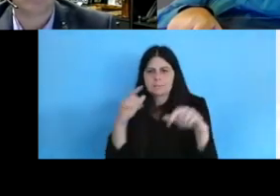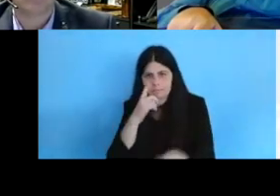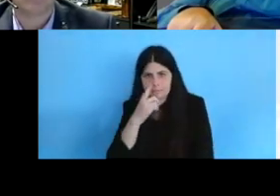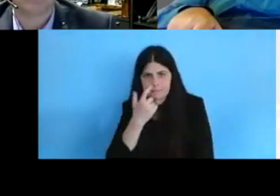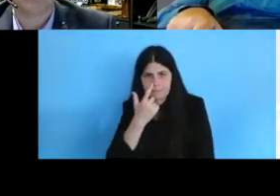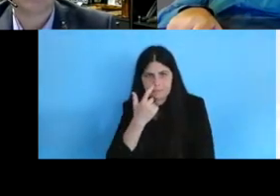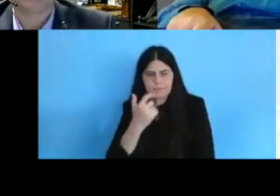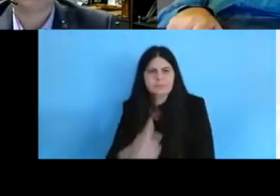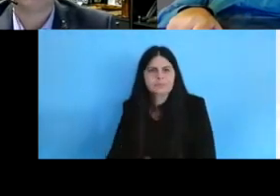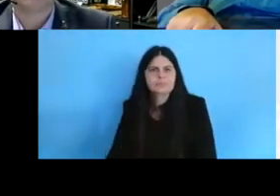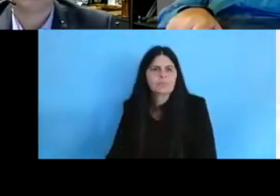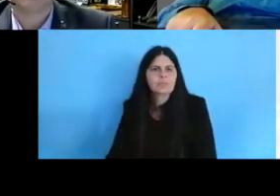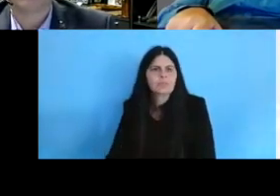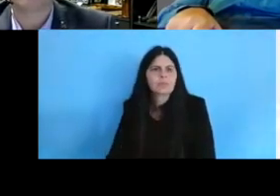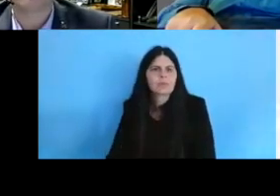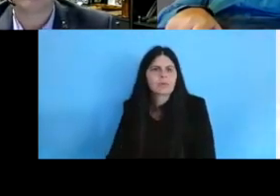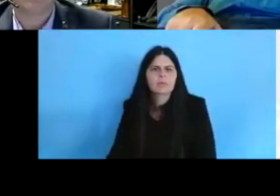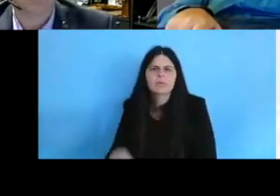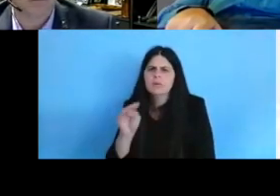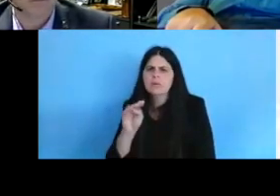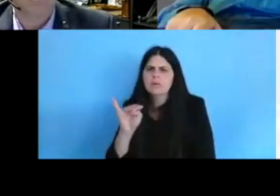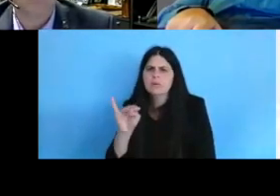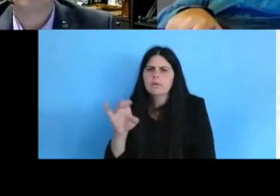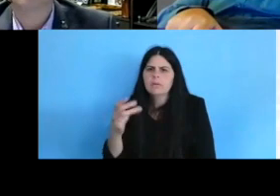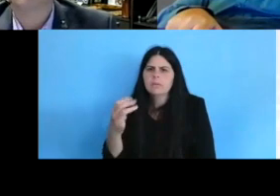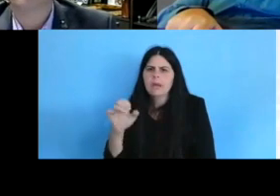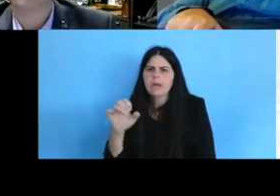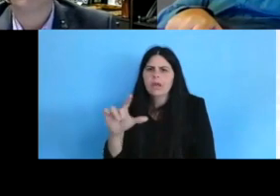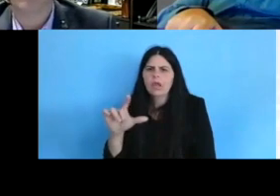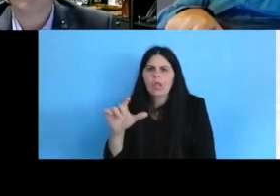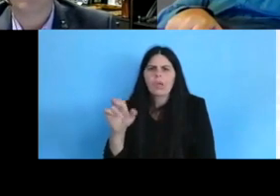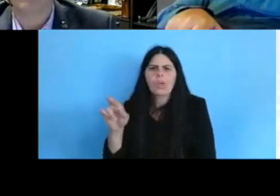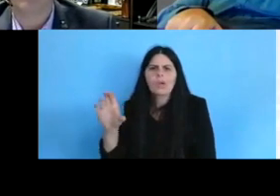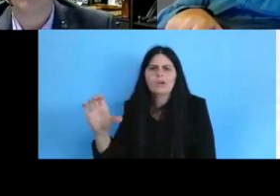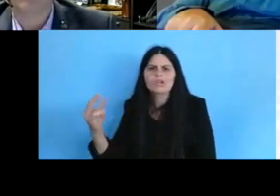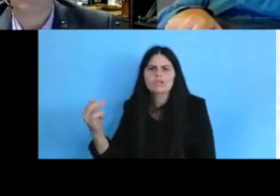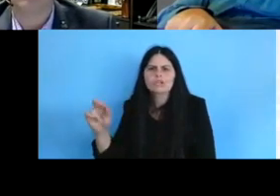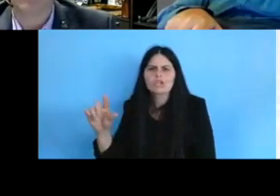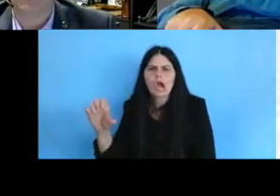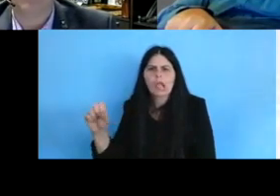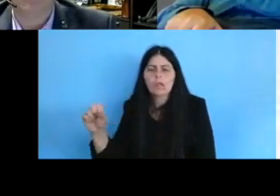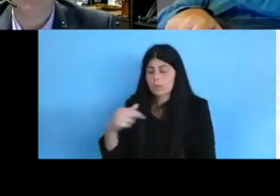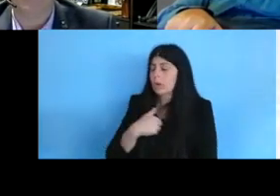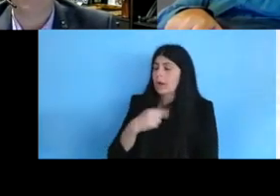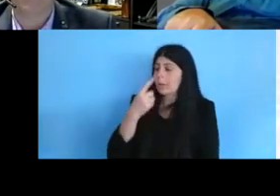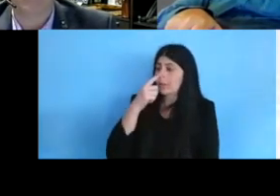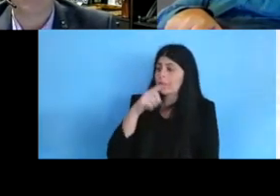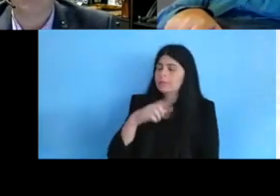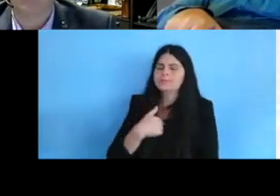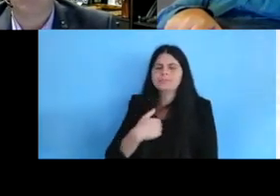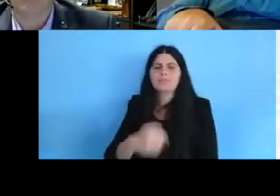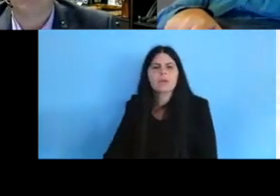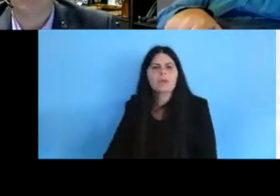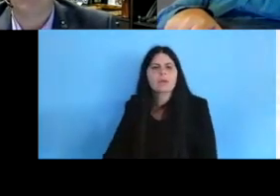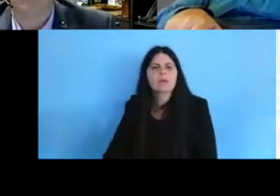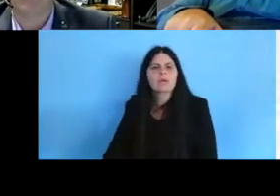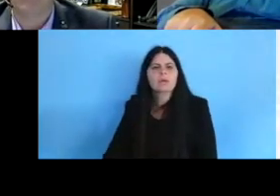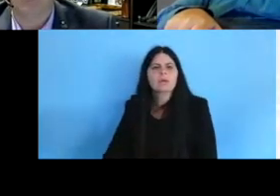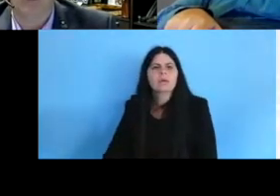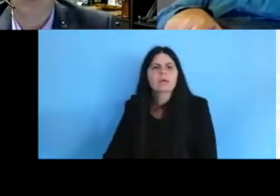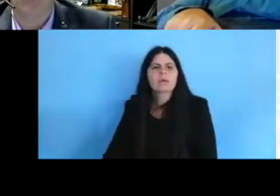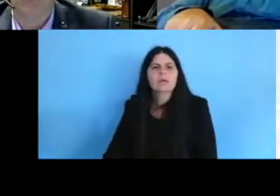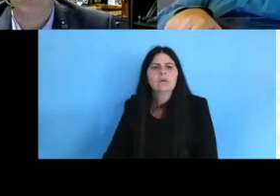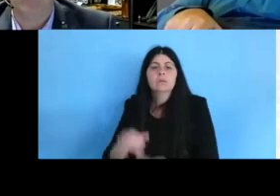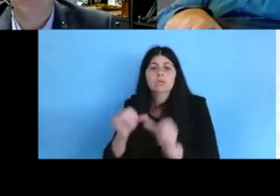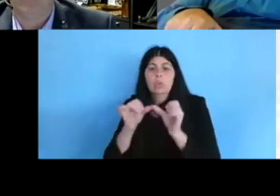And Michael, were you going to talk to this, or was it going to be Charles? Yeah, I'll take this one, Matan. So to